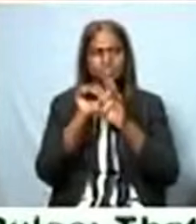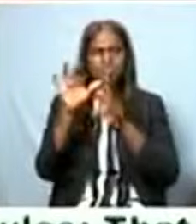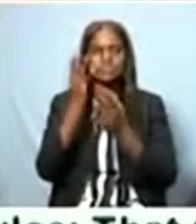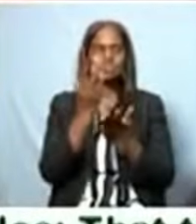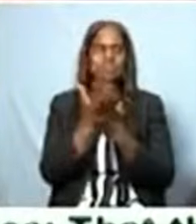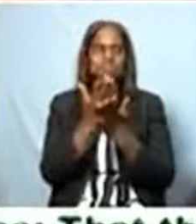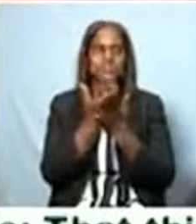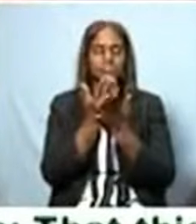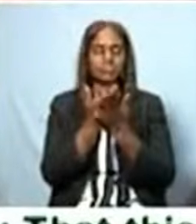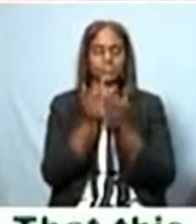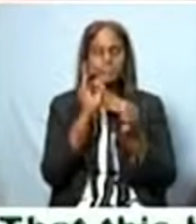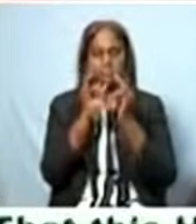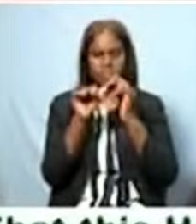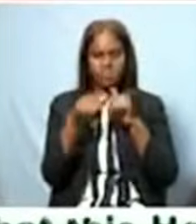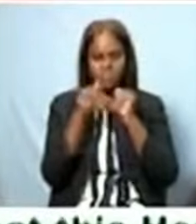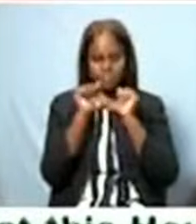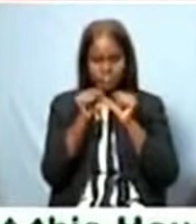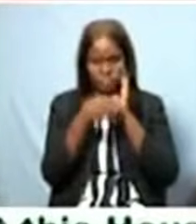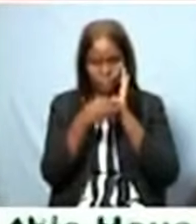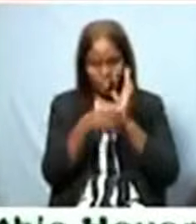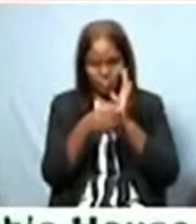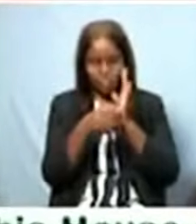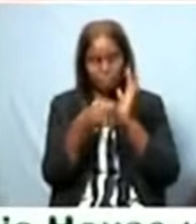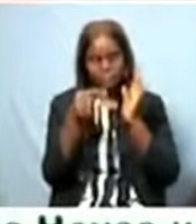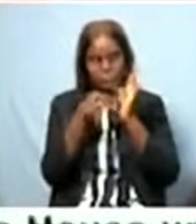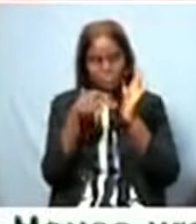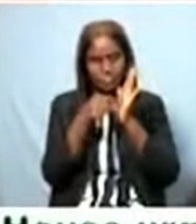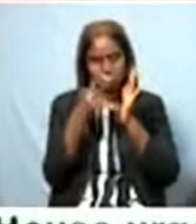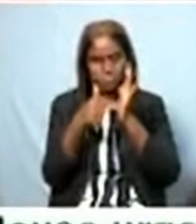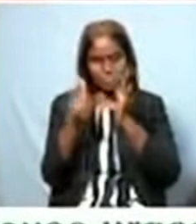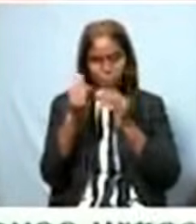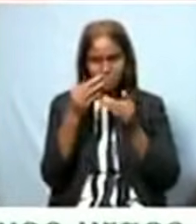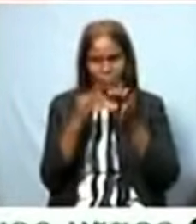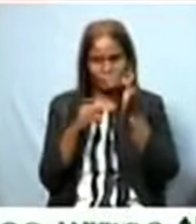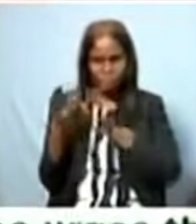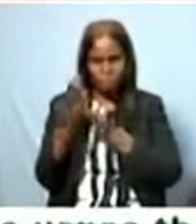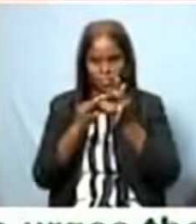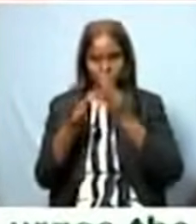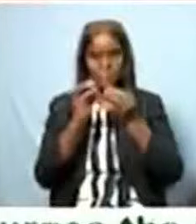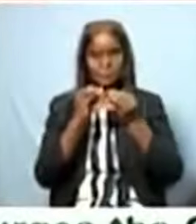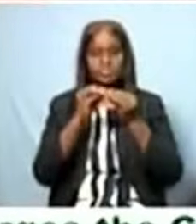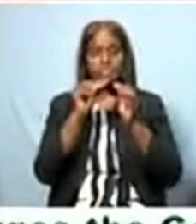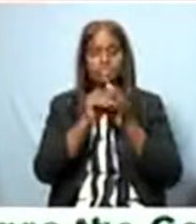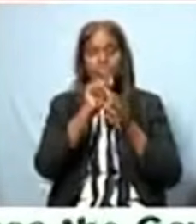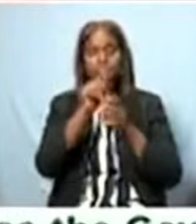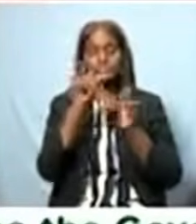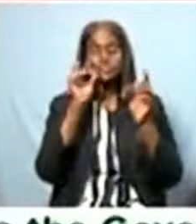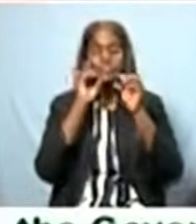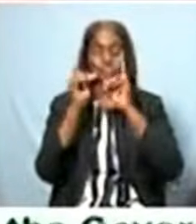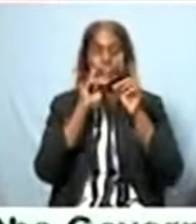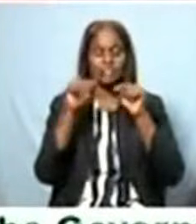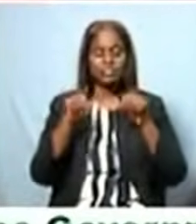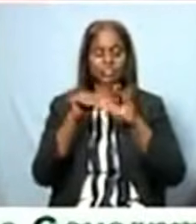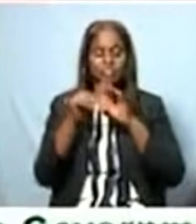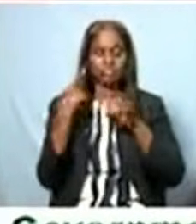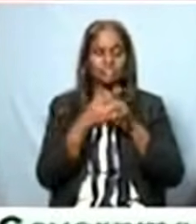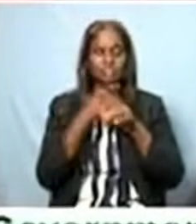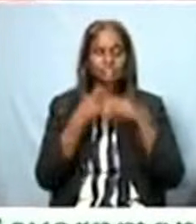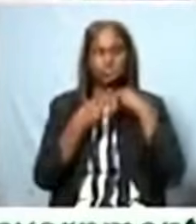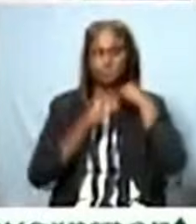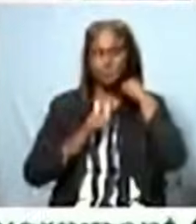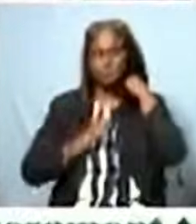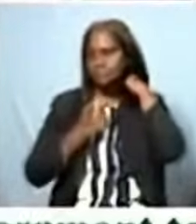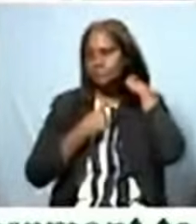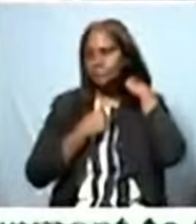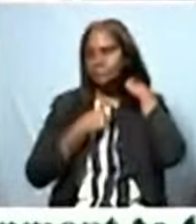motion, if we can be guided by what he was explaining or debating on the floor of the House. Madam Speaker, I don't think that I'm really